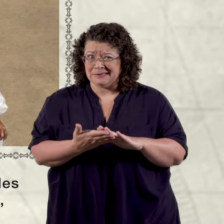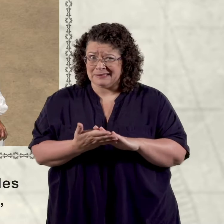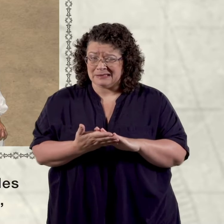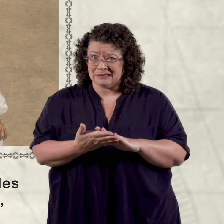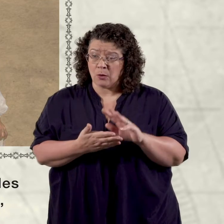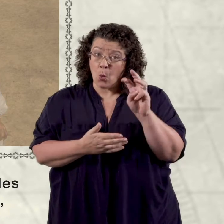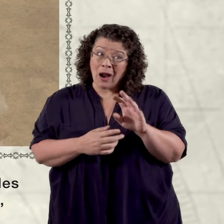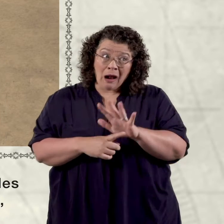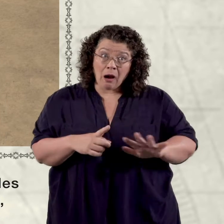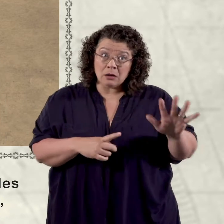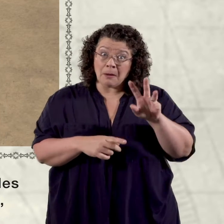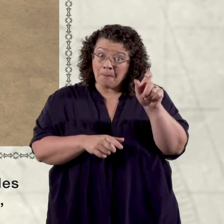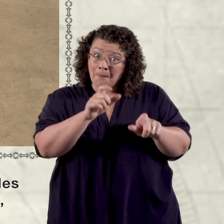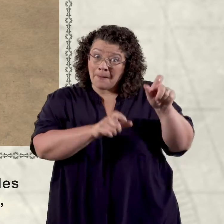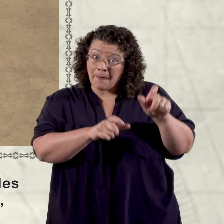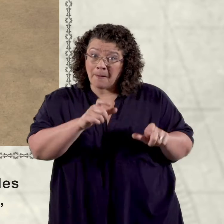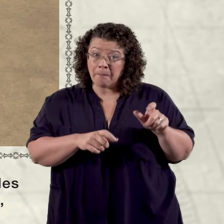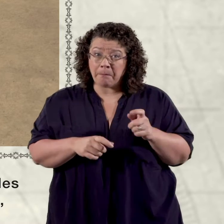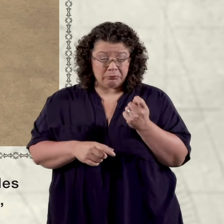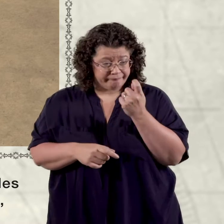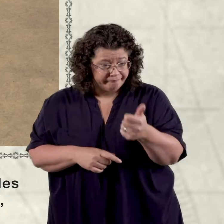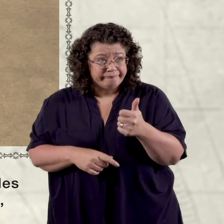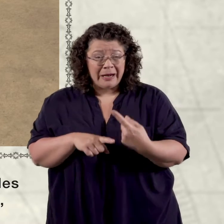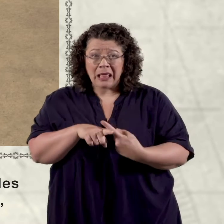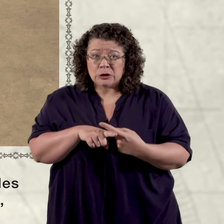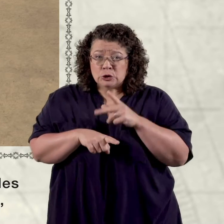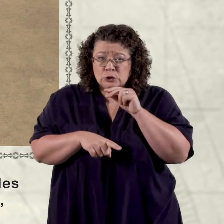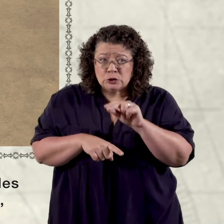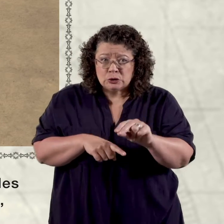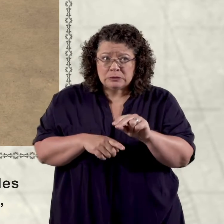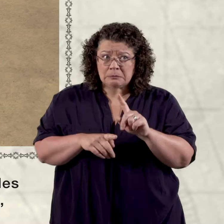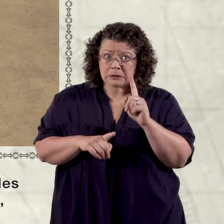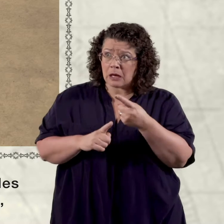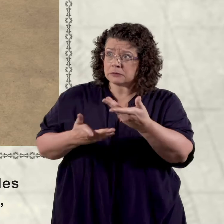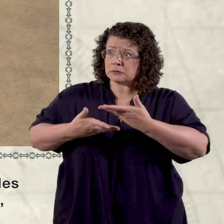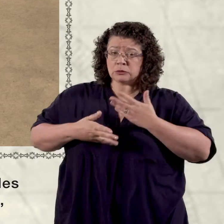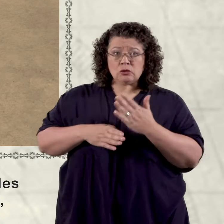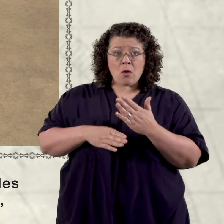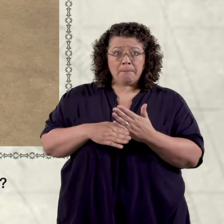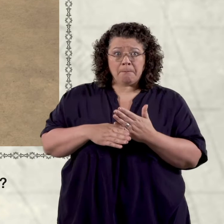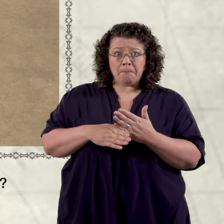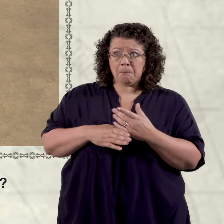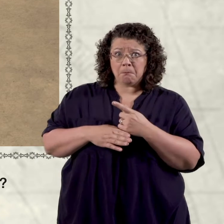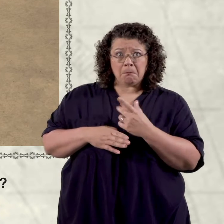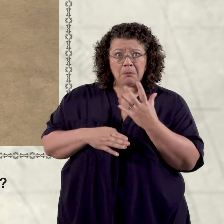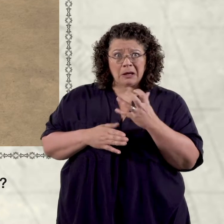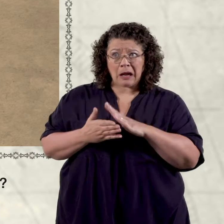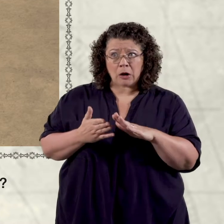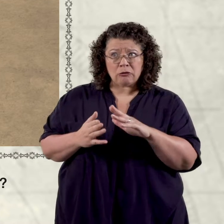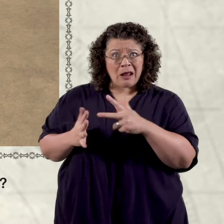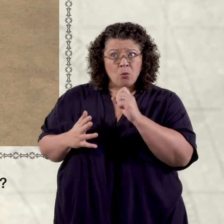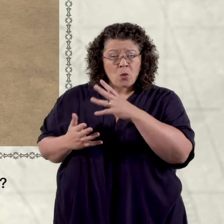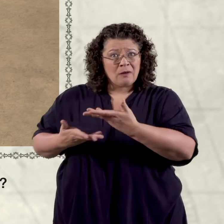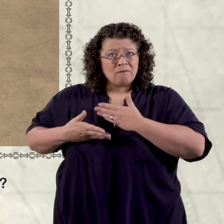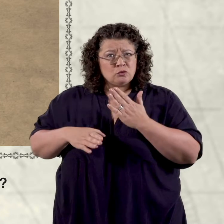Does this mean that the people of Wales, who can hardly speak English at all, aren't given a job by you,